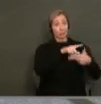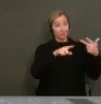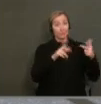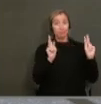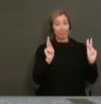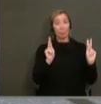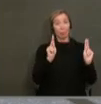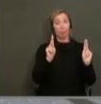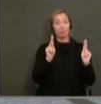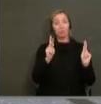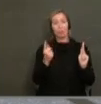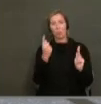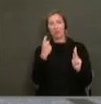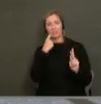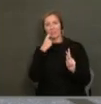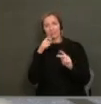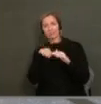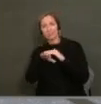miss him.